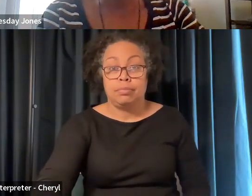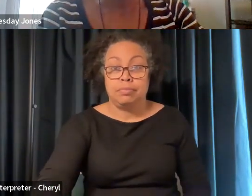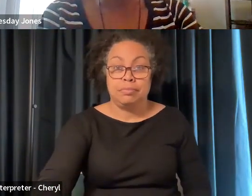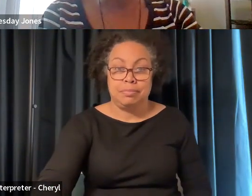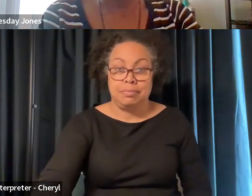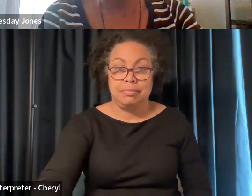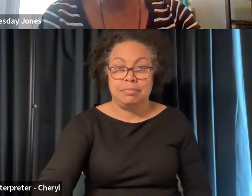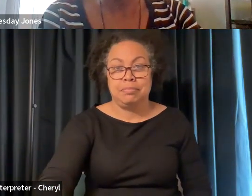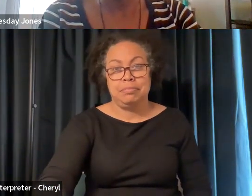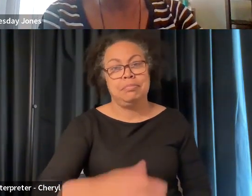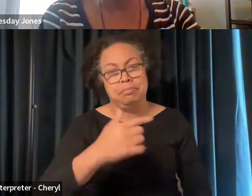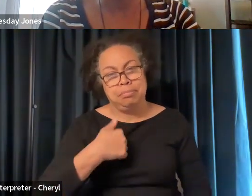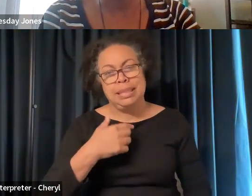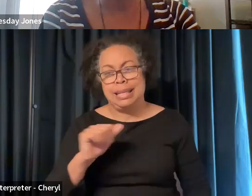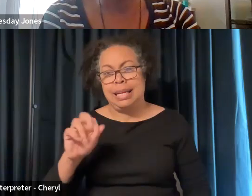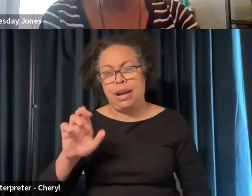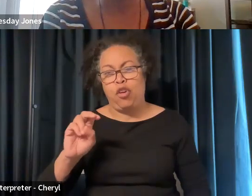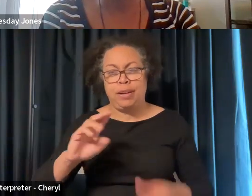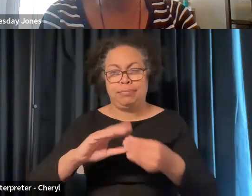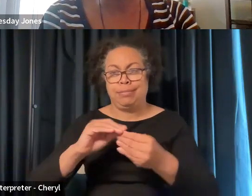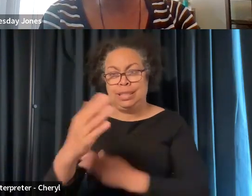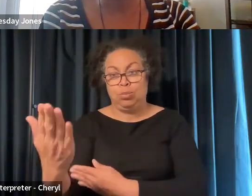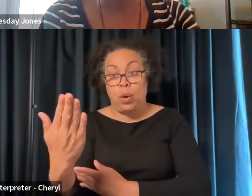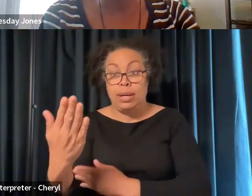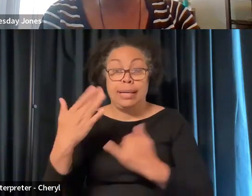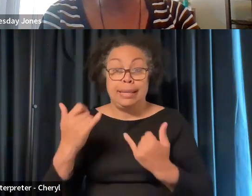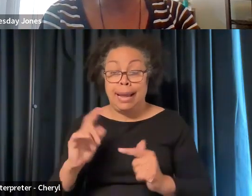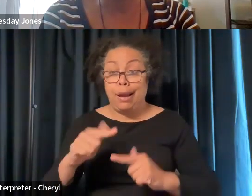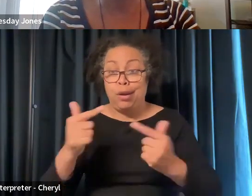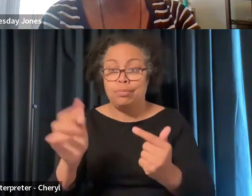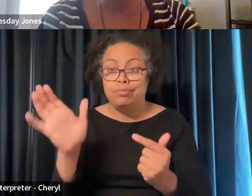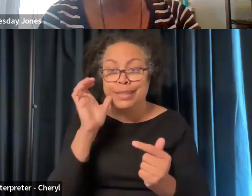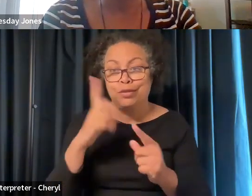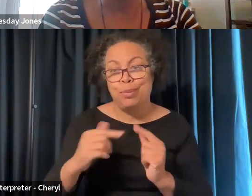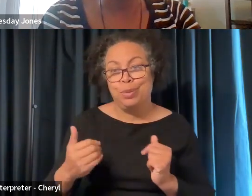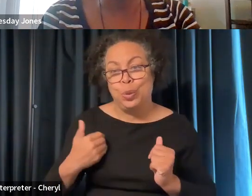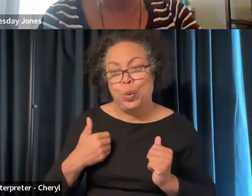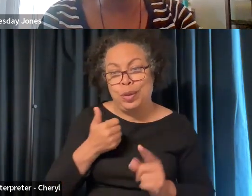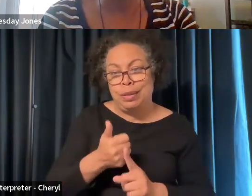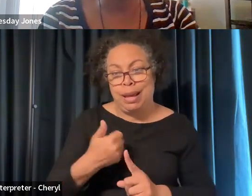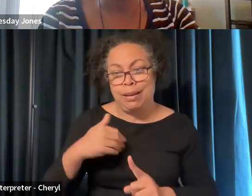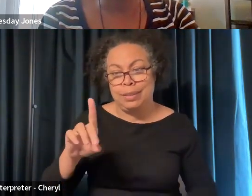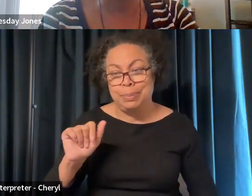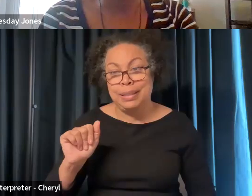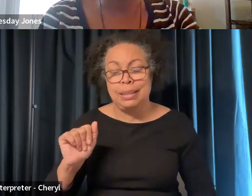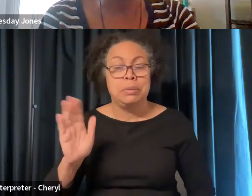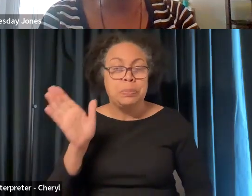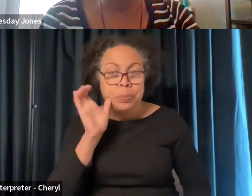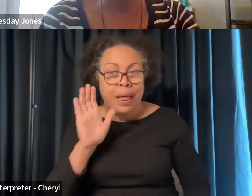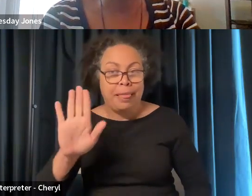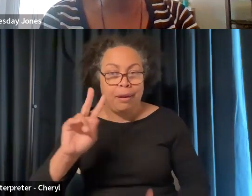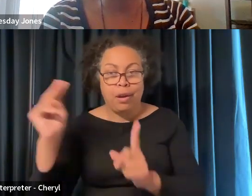did earlier today, but now it's your time to hear from the youth with disabilities and to understand the